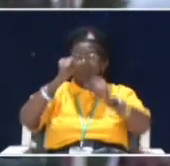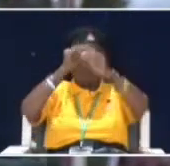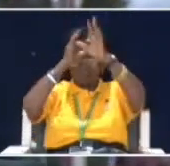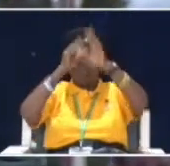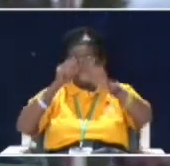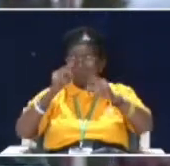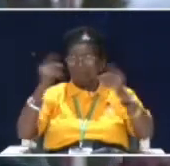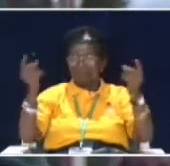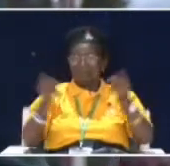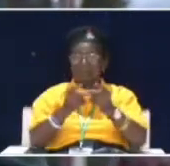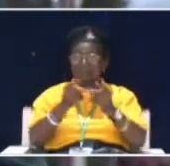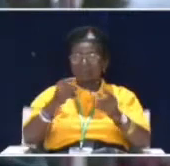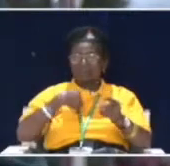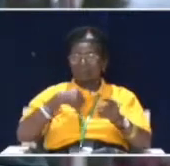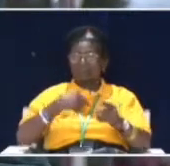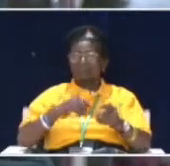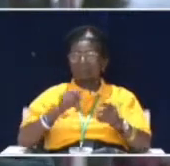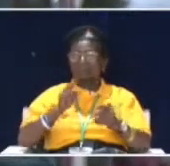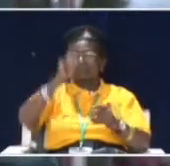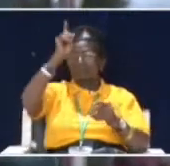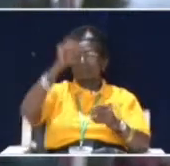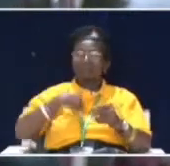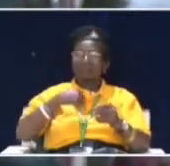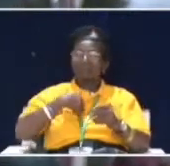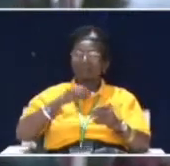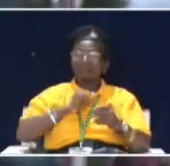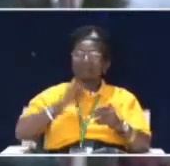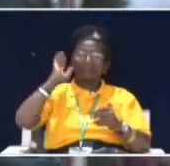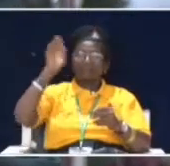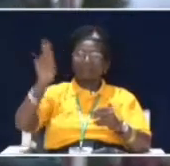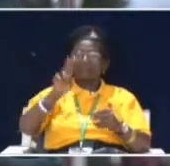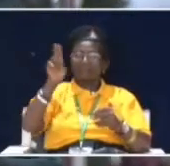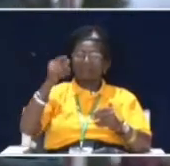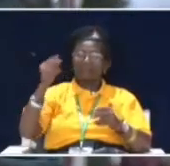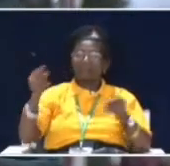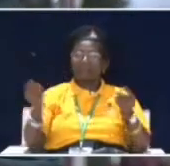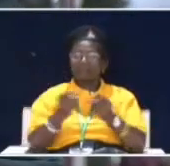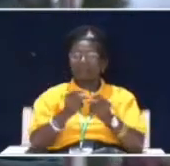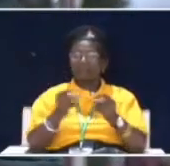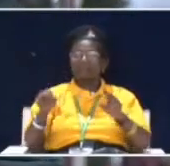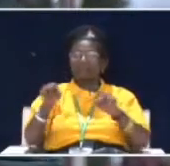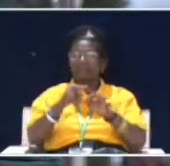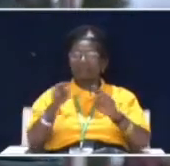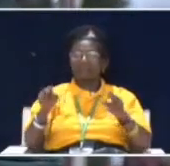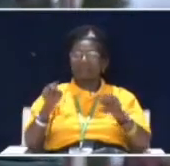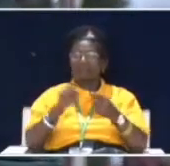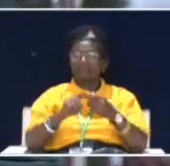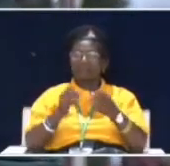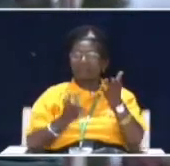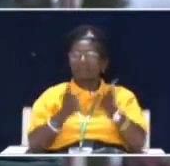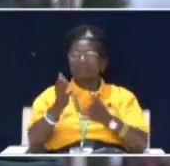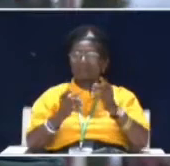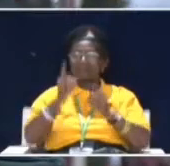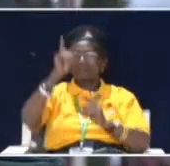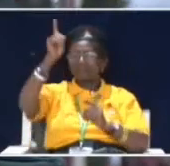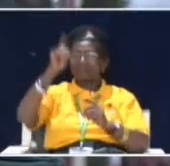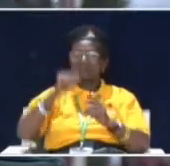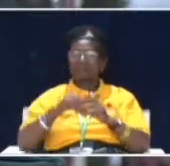Bàbá, gbé mi ga. And I will use the position to serve you. Má sì lo ipò náà láti sìn ọ́.